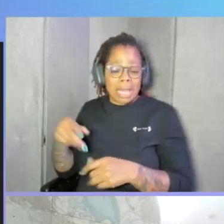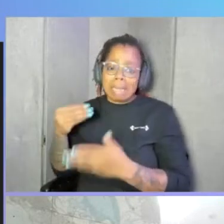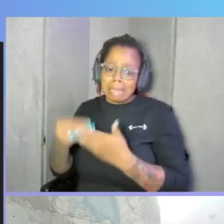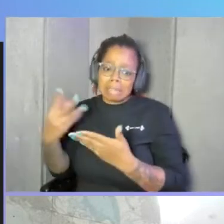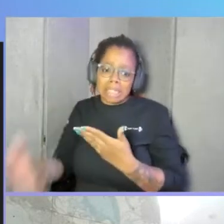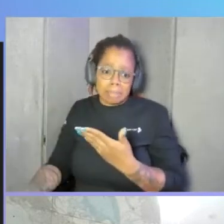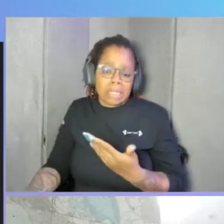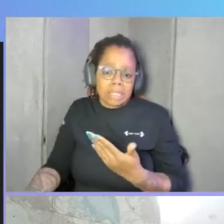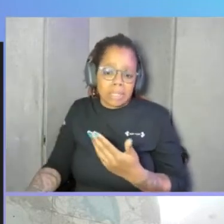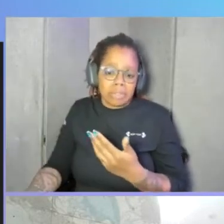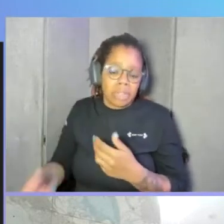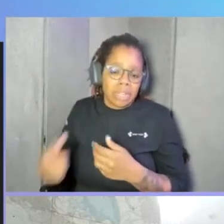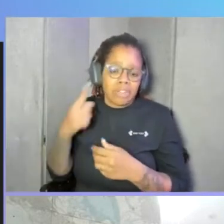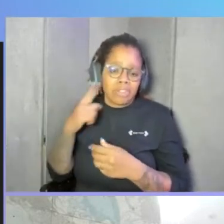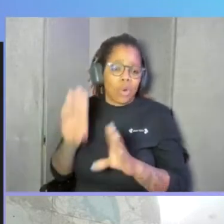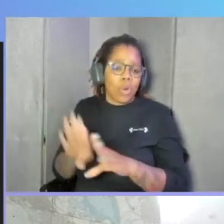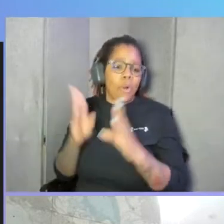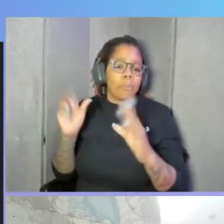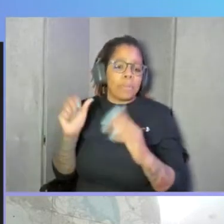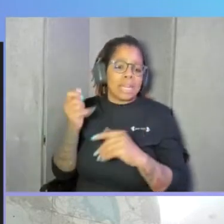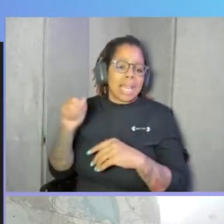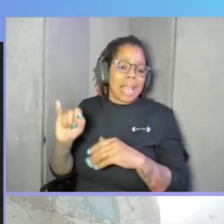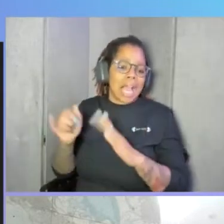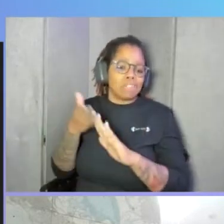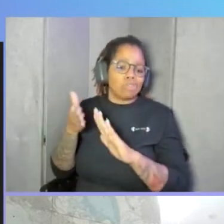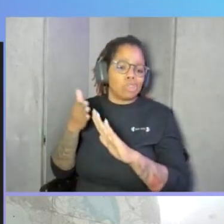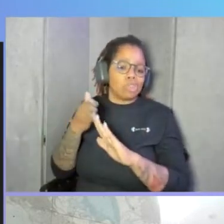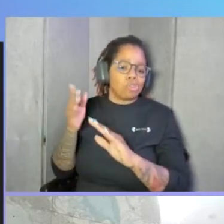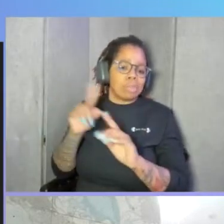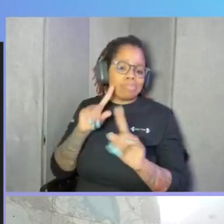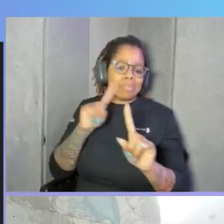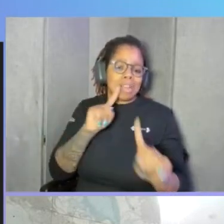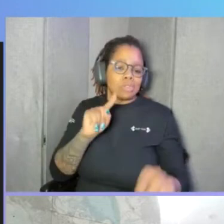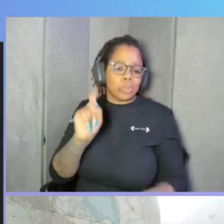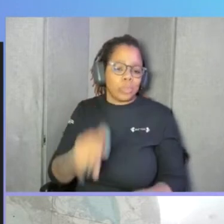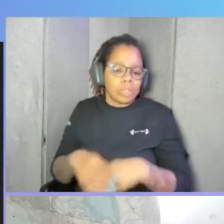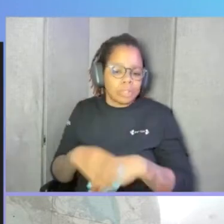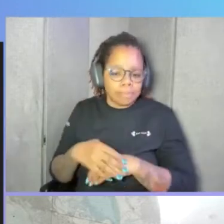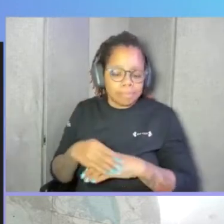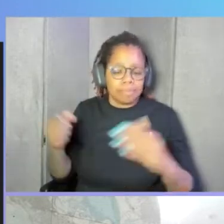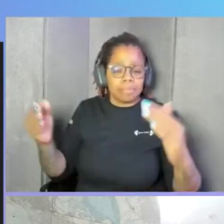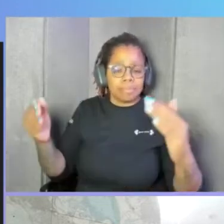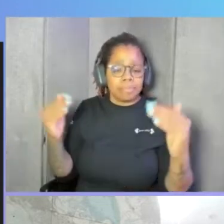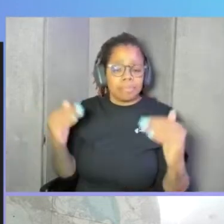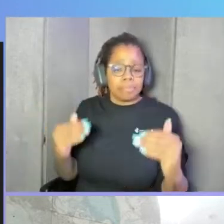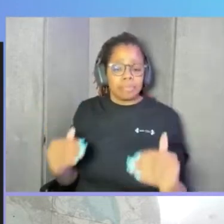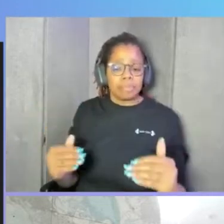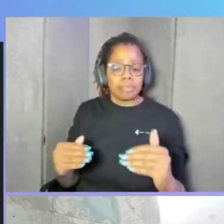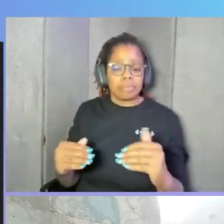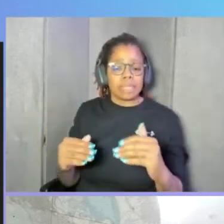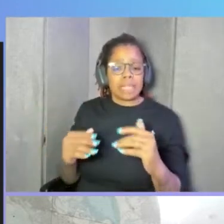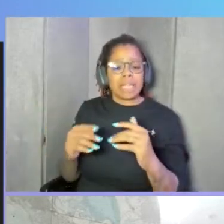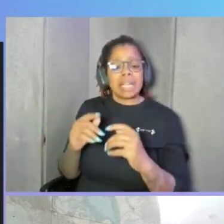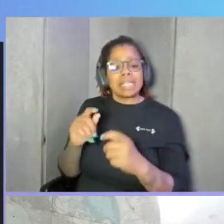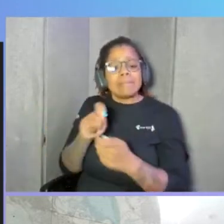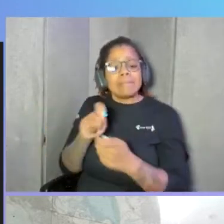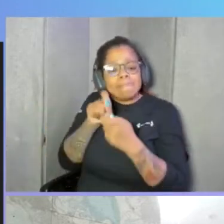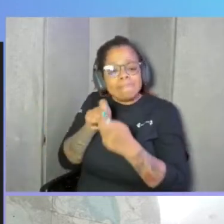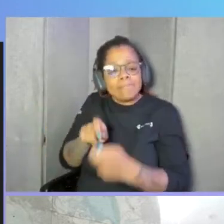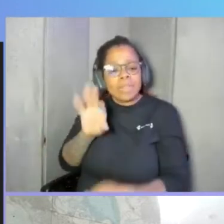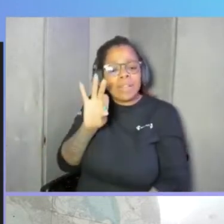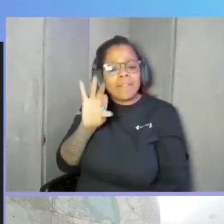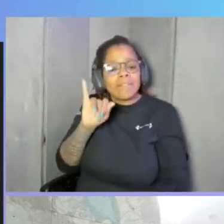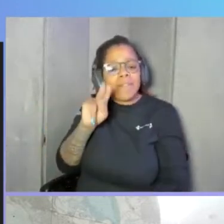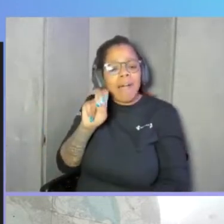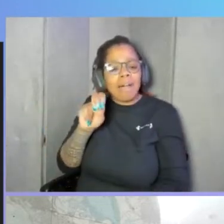expensive for OpenAI to run those queries for you. Then you can get into fine-tuned models where you actually